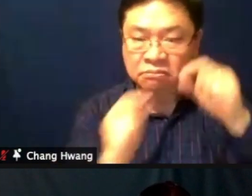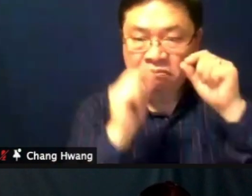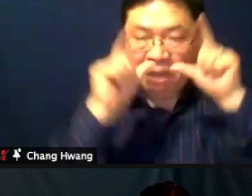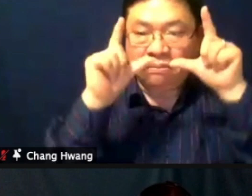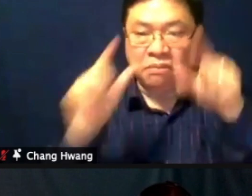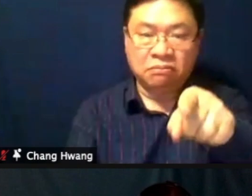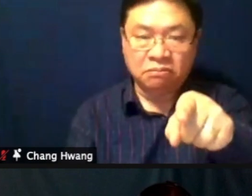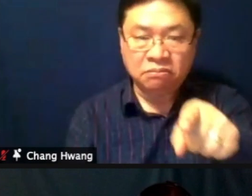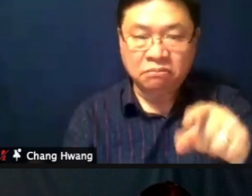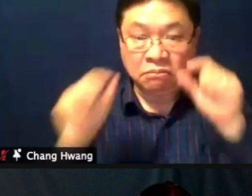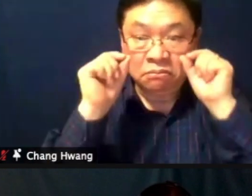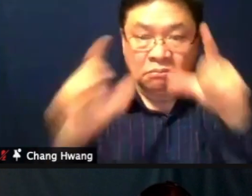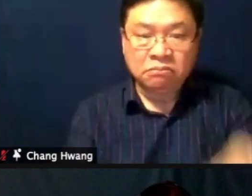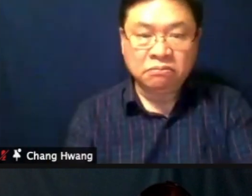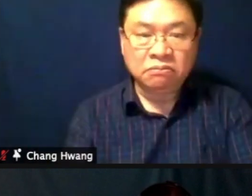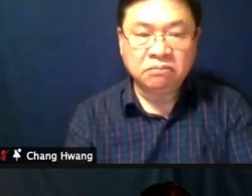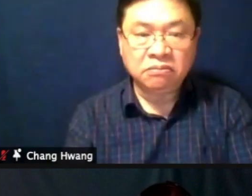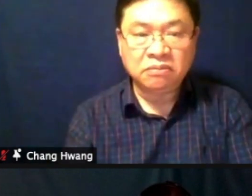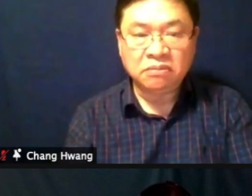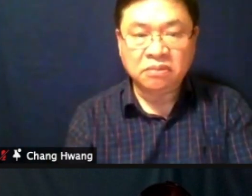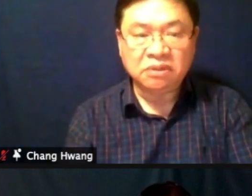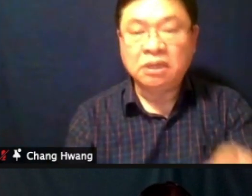You can see how it's written down here, confirm with the eyes.